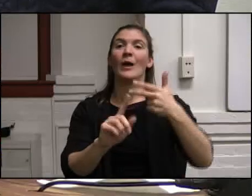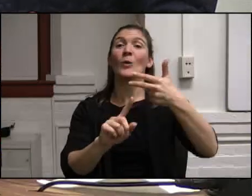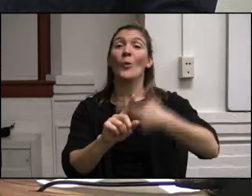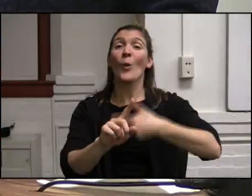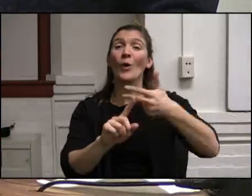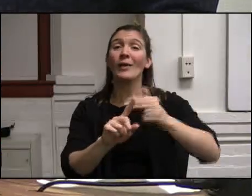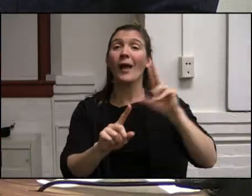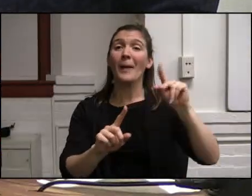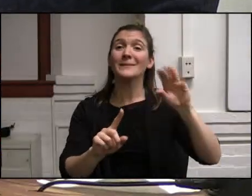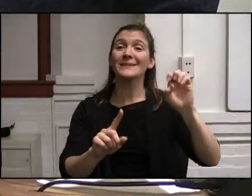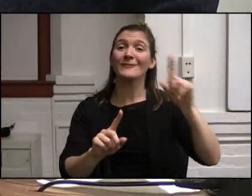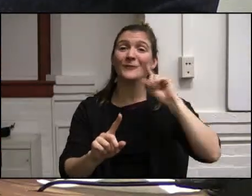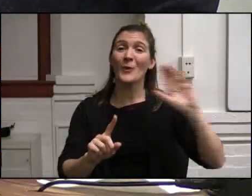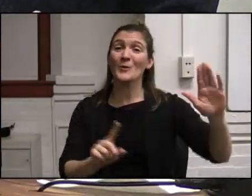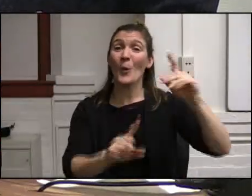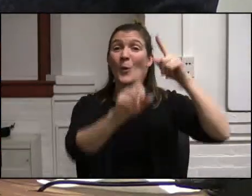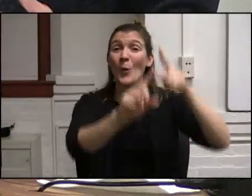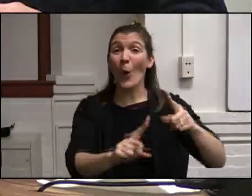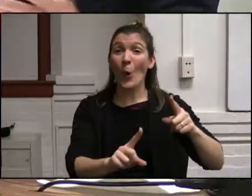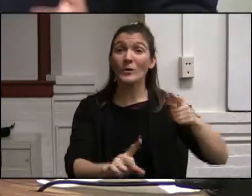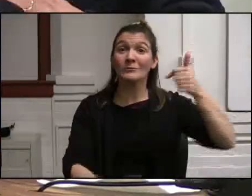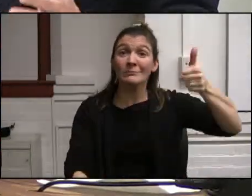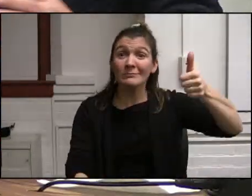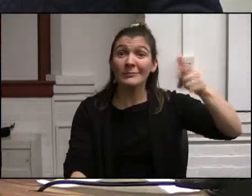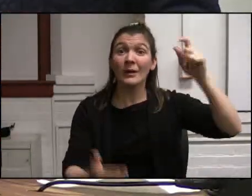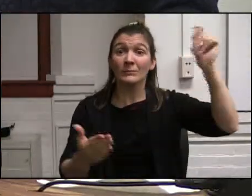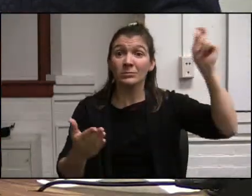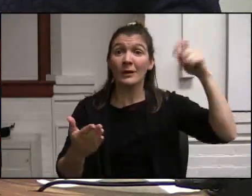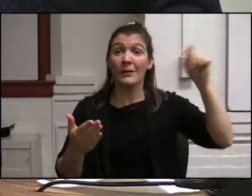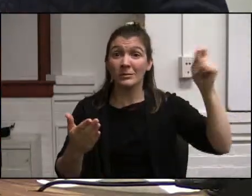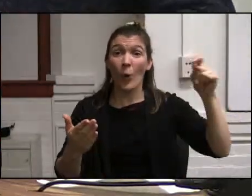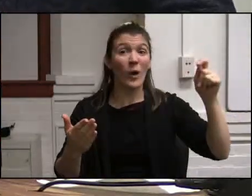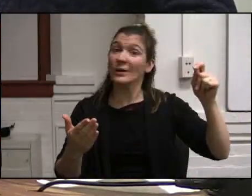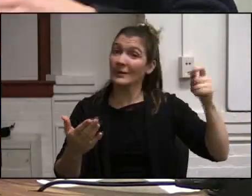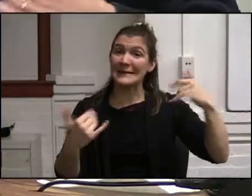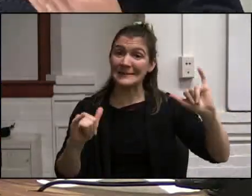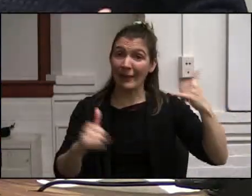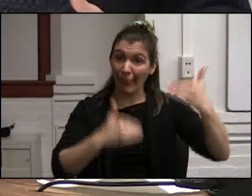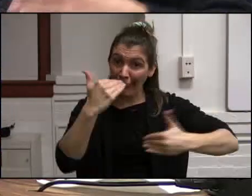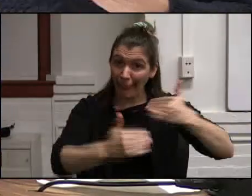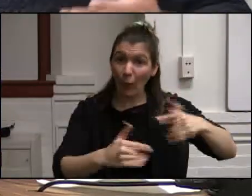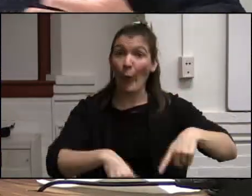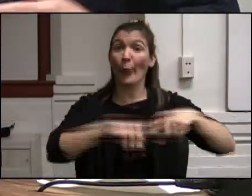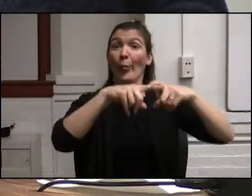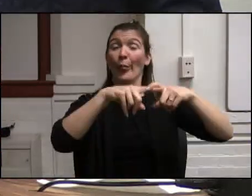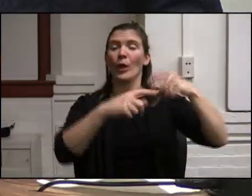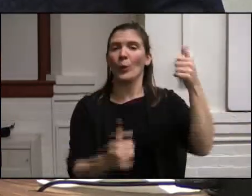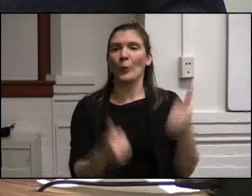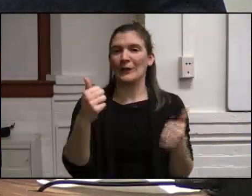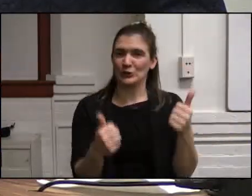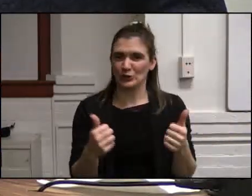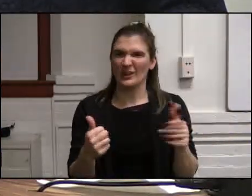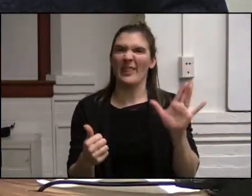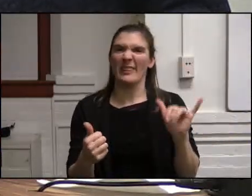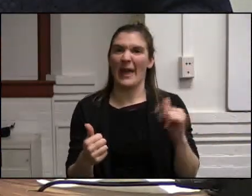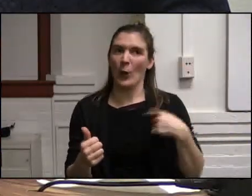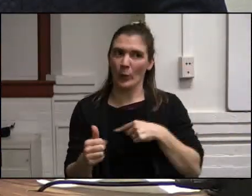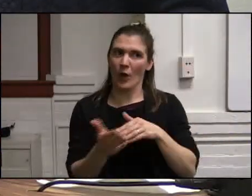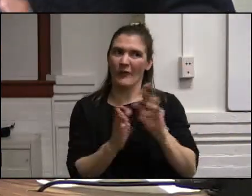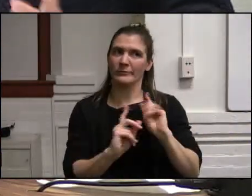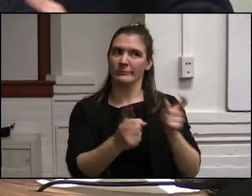that we do regarding your the progress, I should say. Some of it's yours and some of it's staff working on behalf of the things that you've